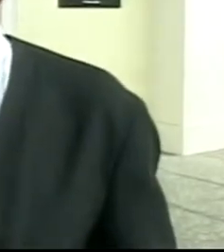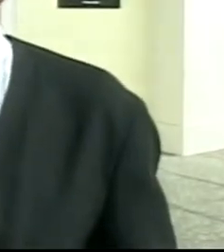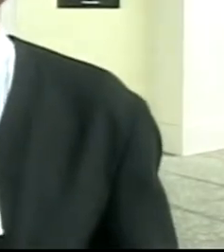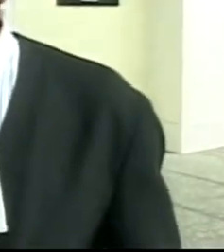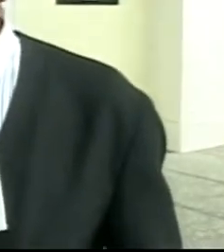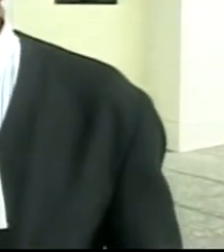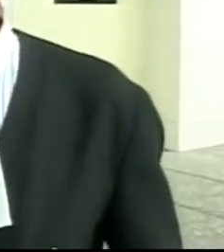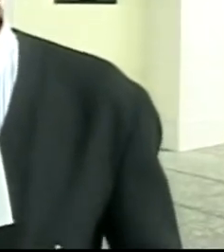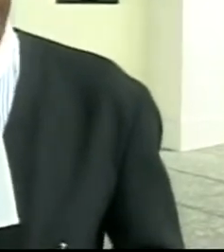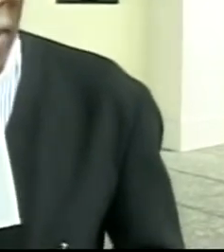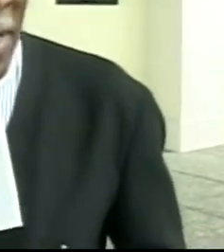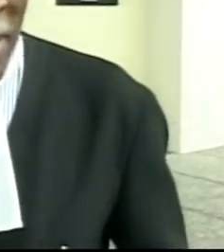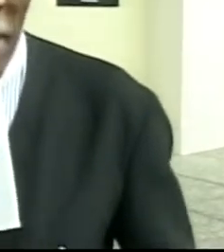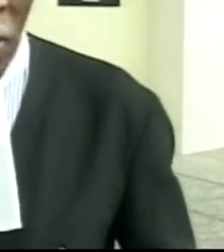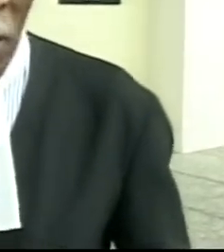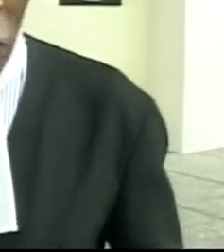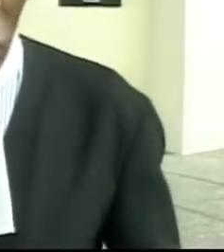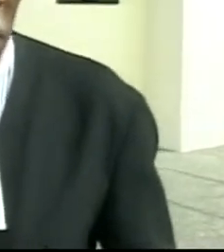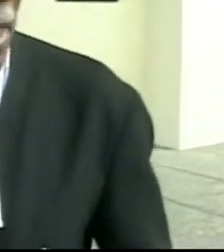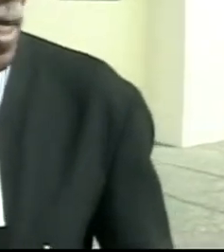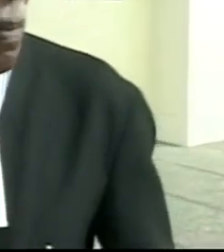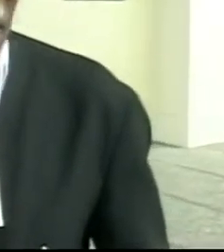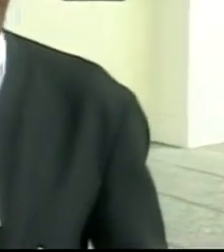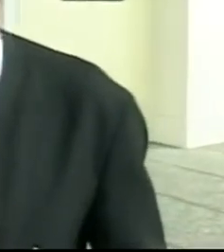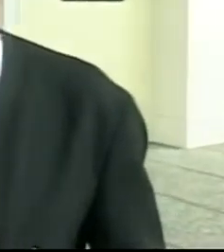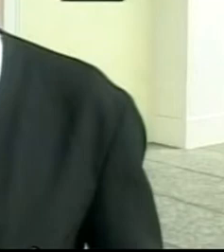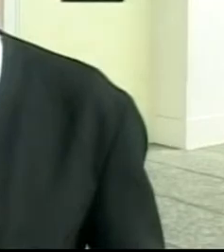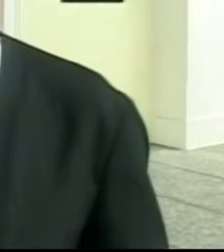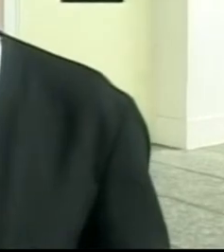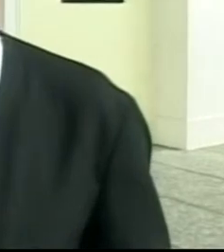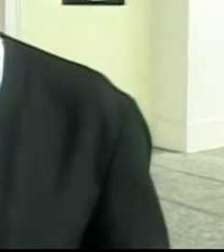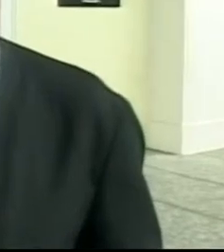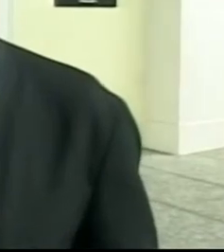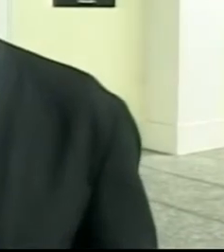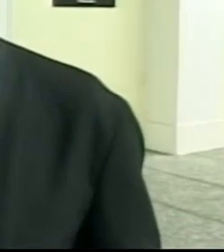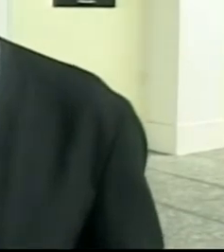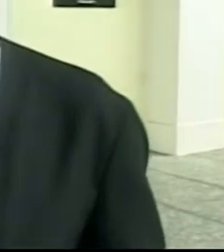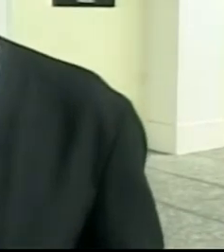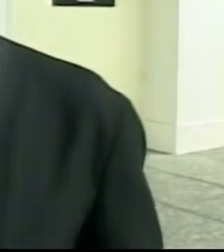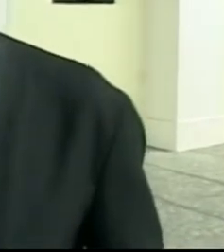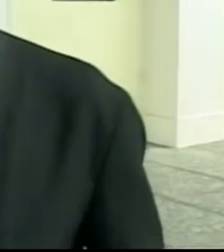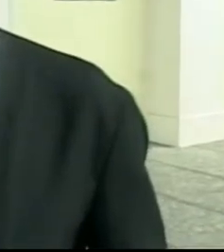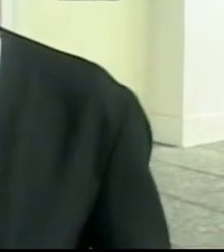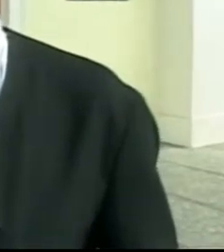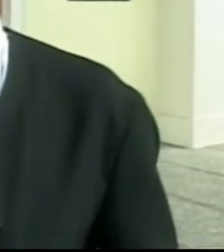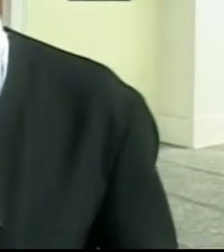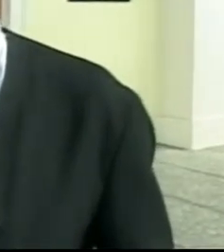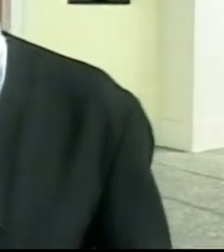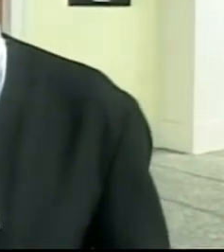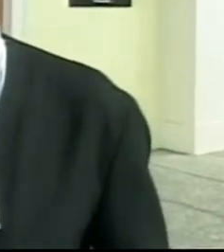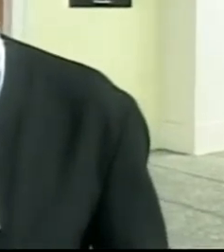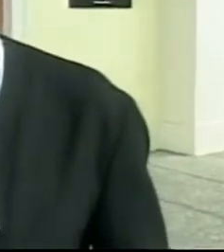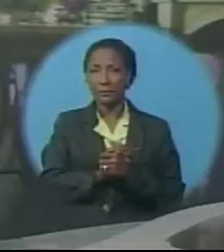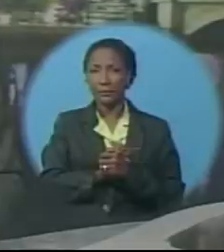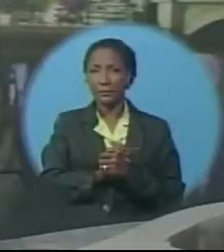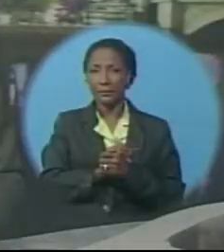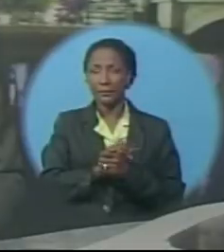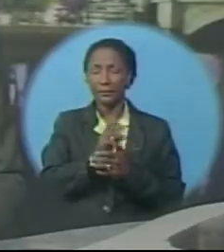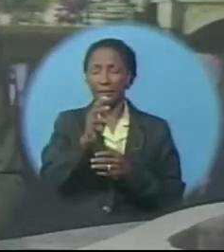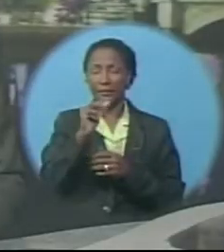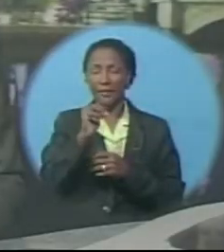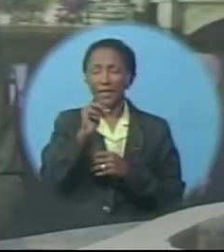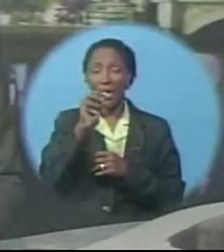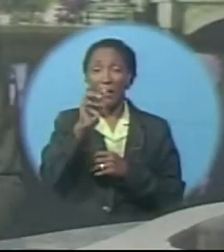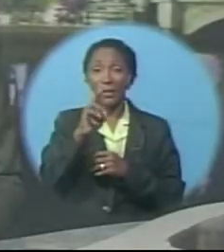can set it off. And that is, in our view, a compelling reason why the injunction should be discharged.